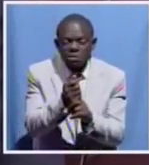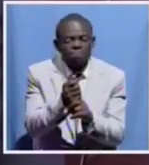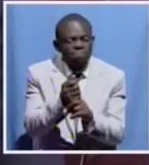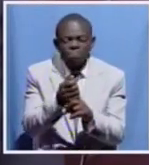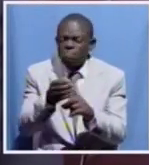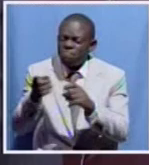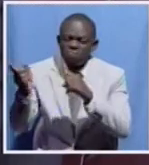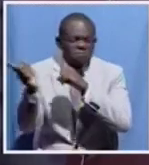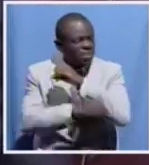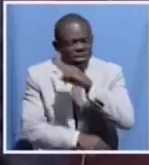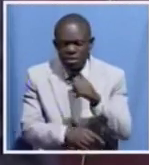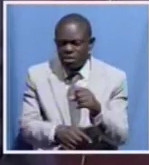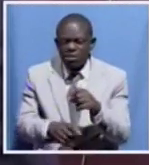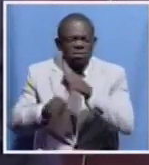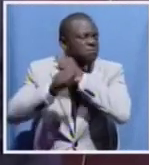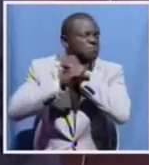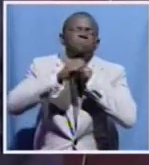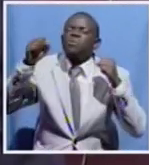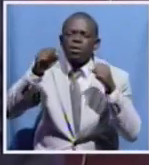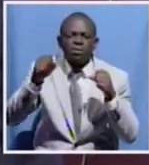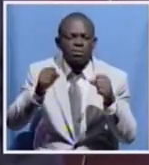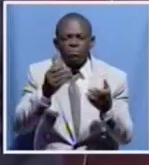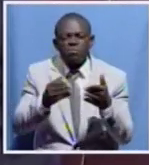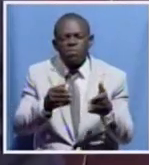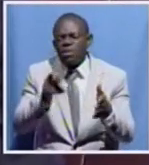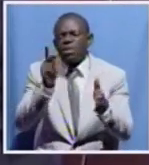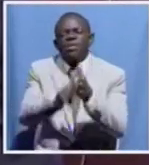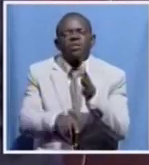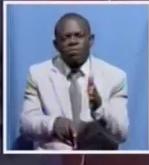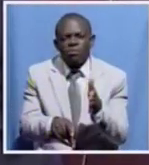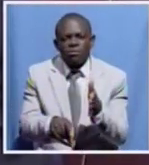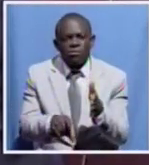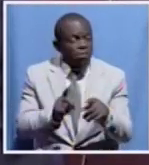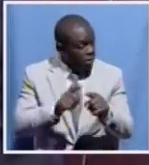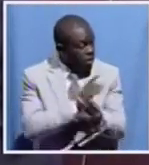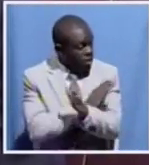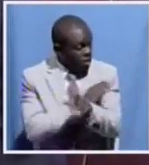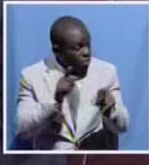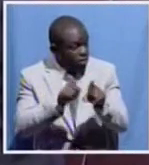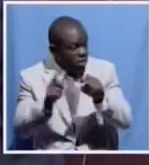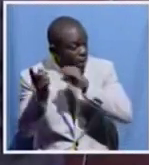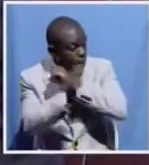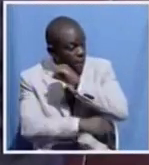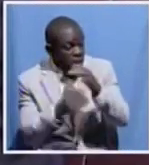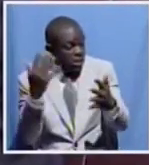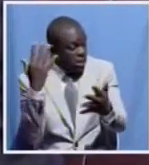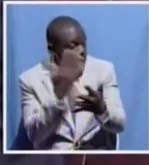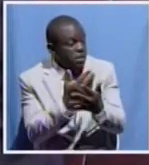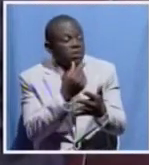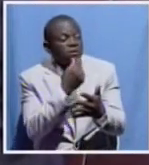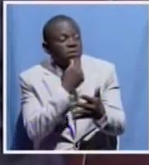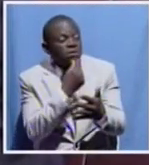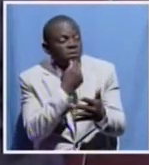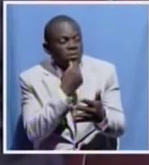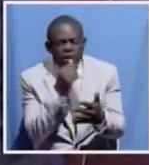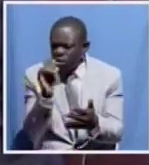we don't do by we lethal. Don't do it. Lethal, but we've got that on the statutes. We have got it on the statutes, but there is no president that has been